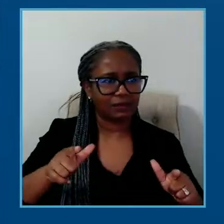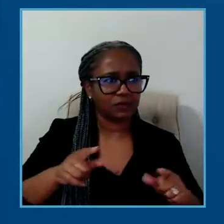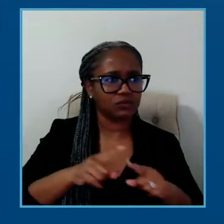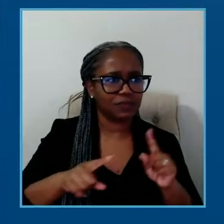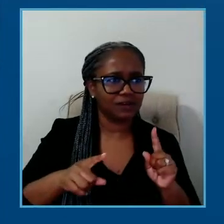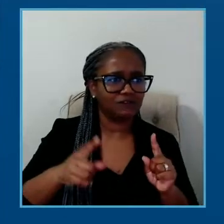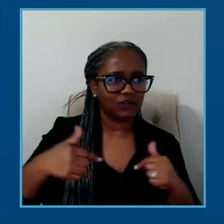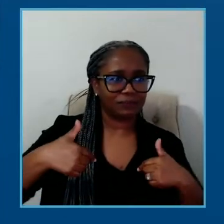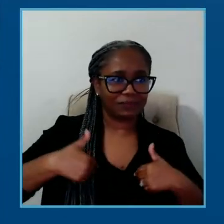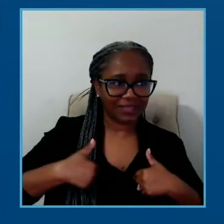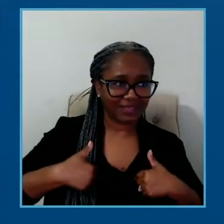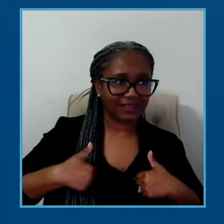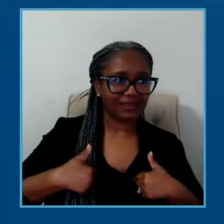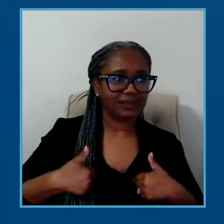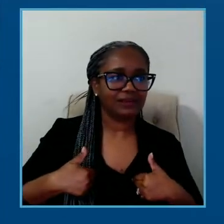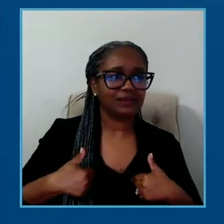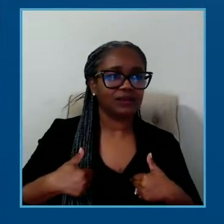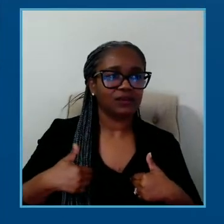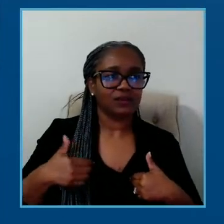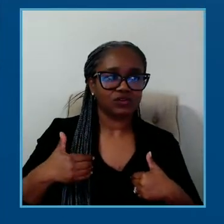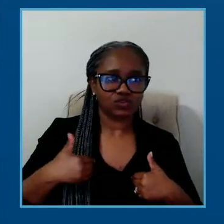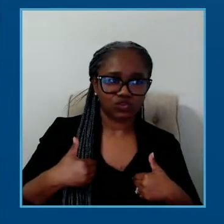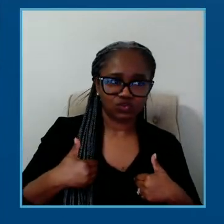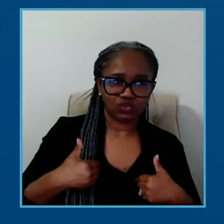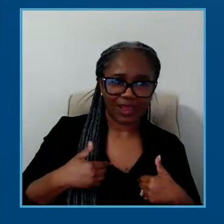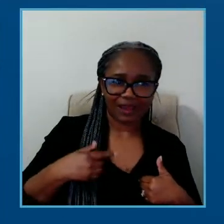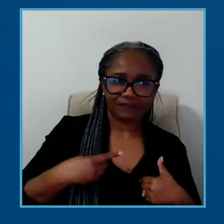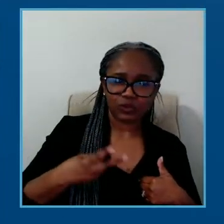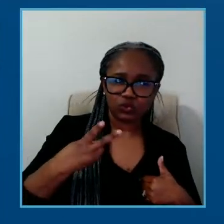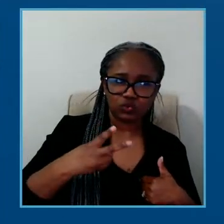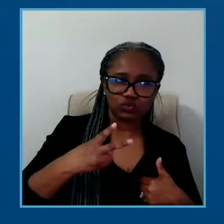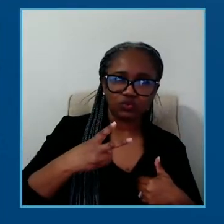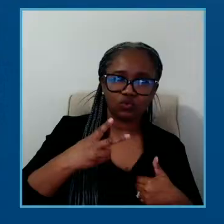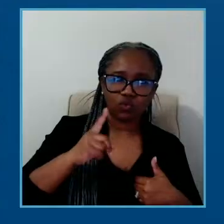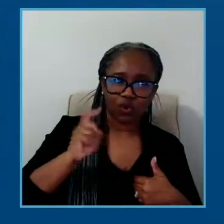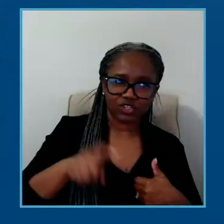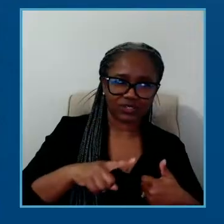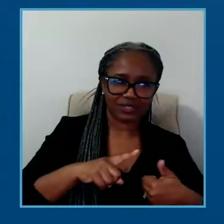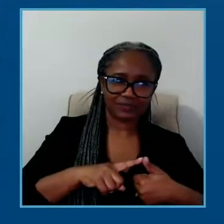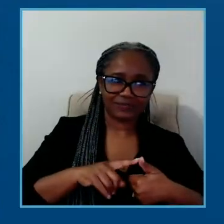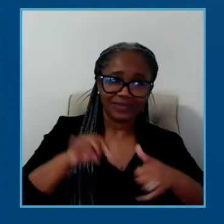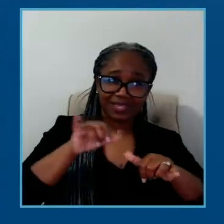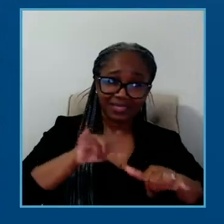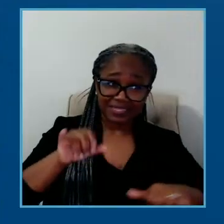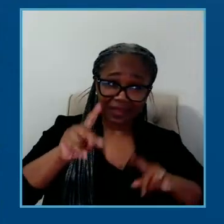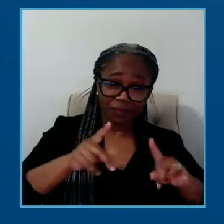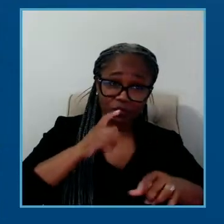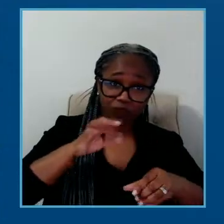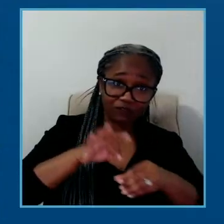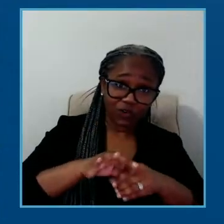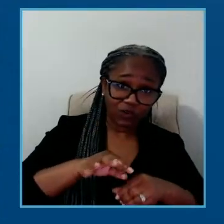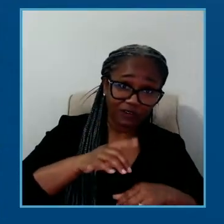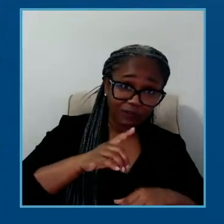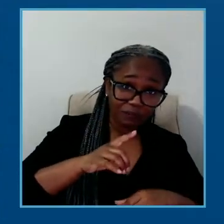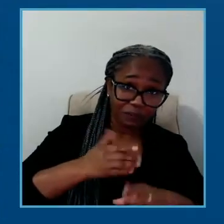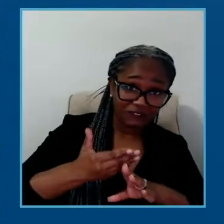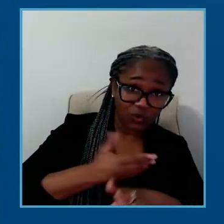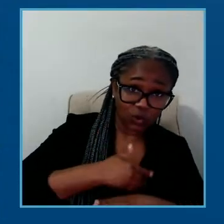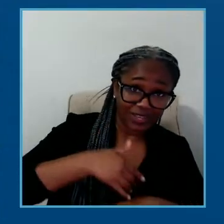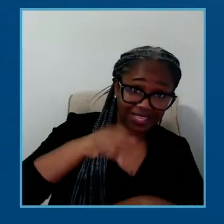no? Two, if it's the new DNC, is it the same